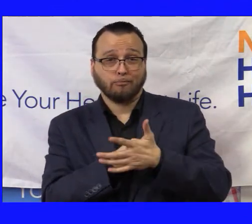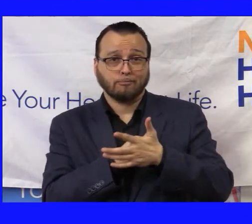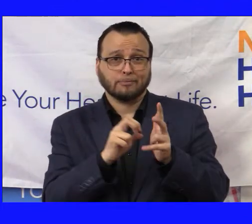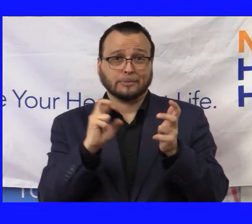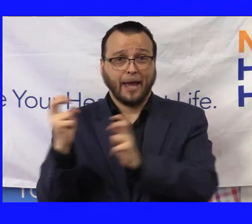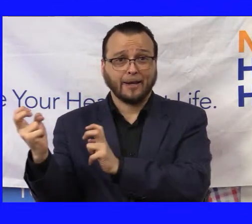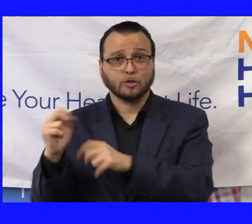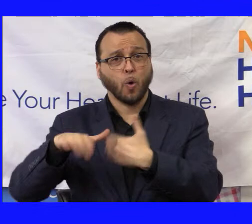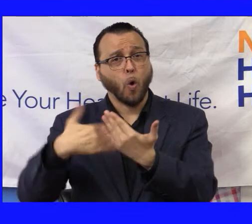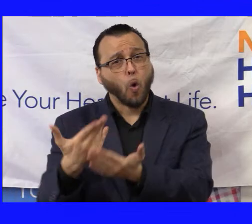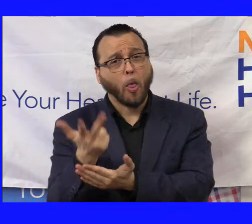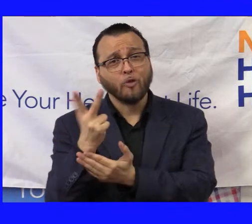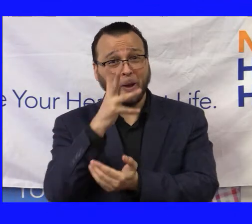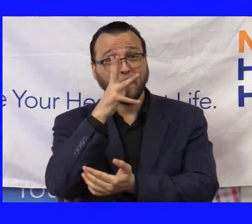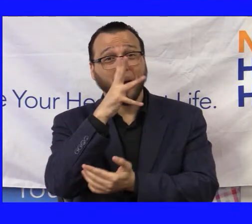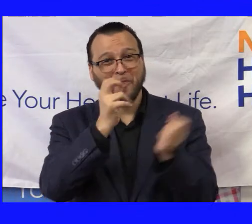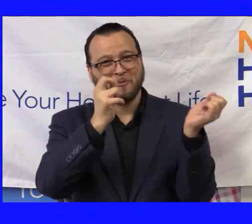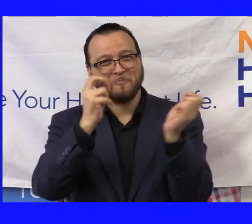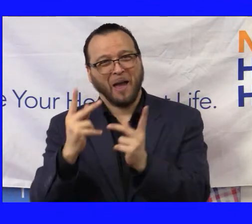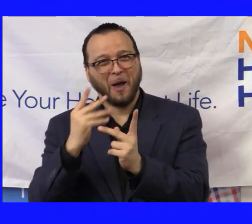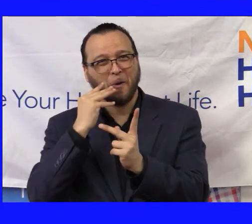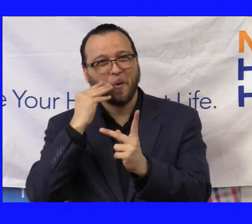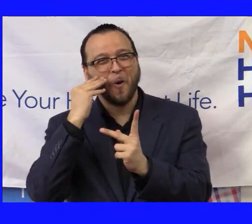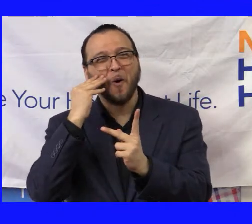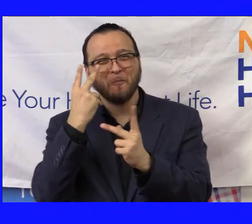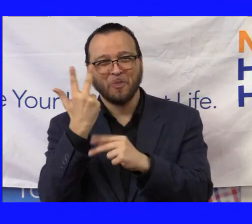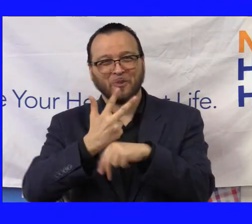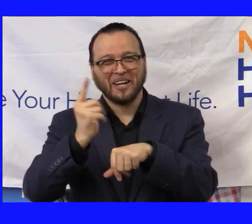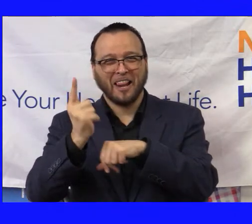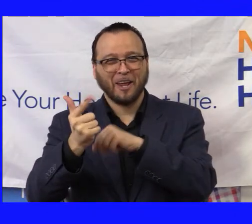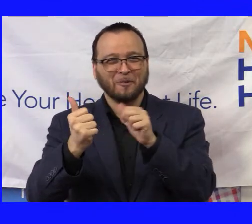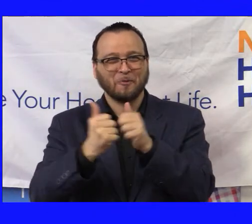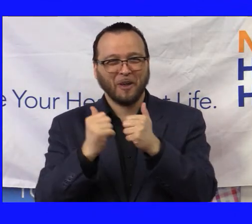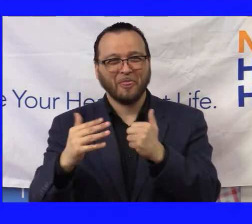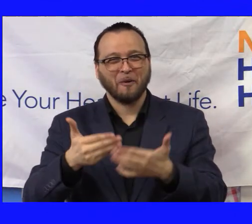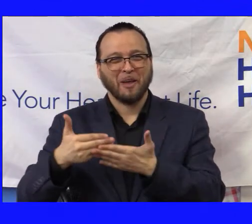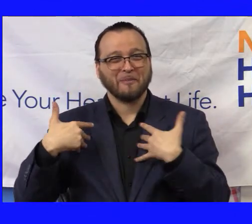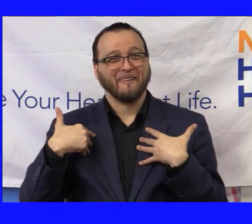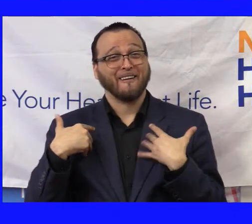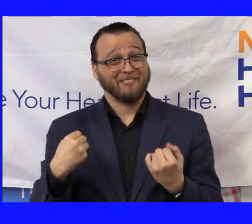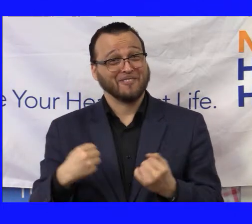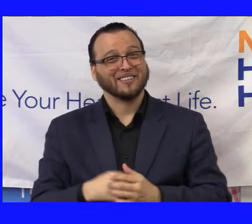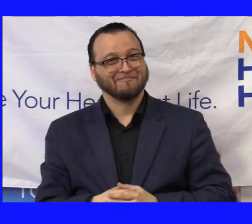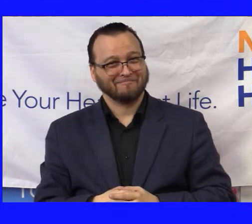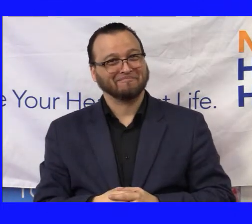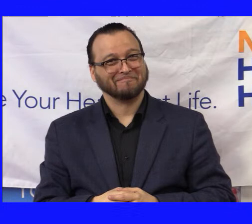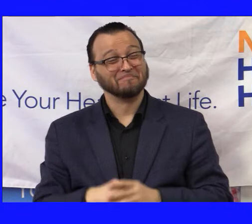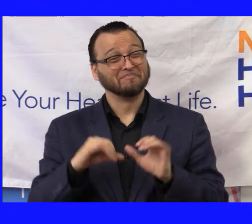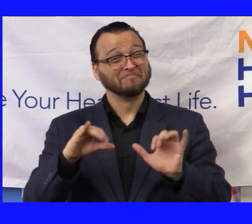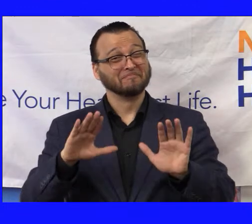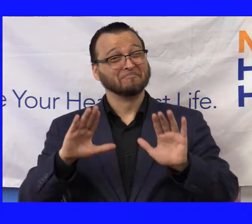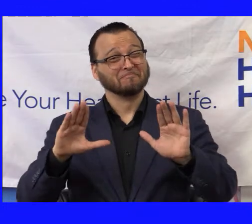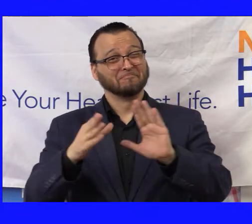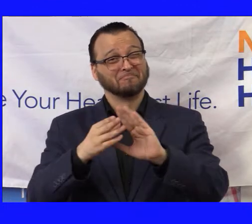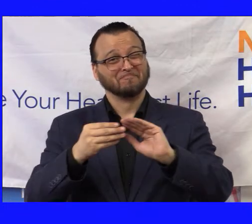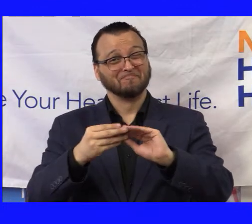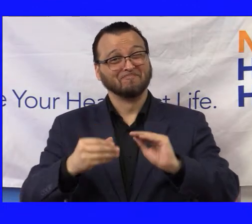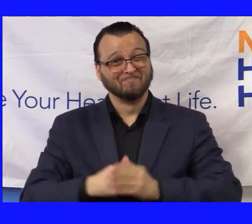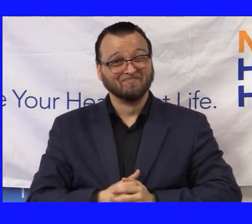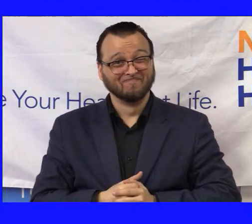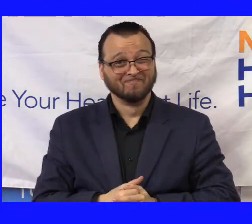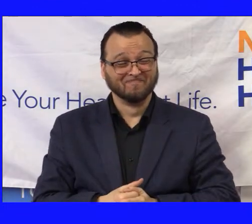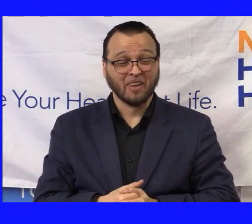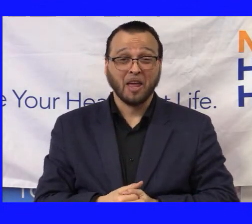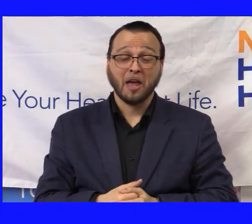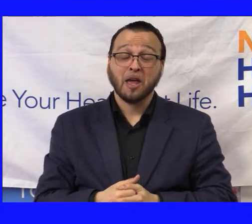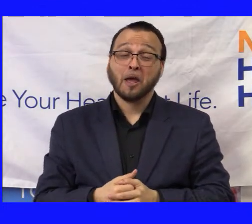returned home a few days later with their healthy babies. So that is a great story. Great. Thank you. And these